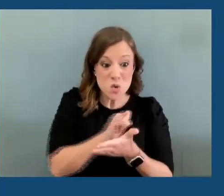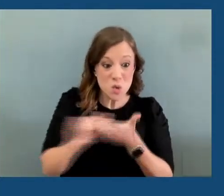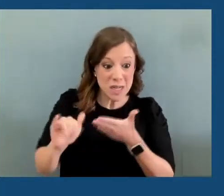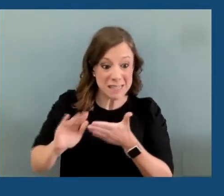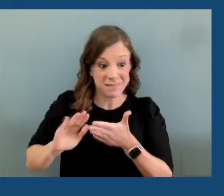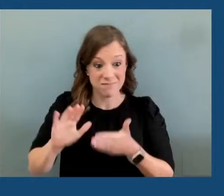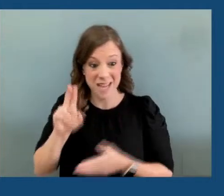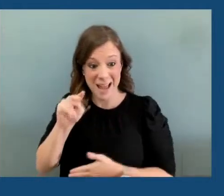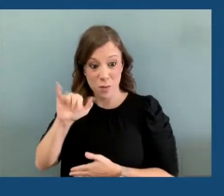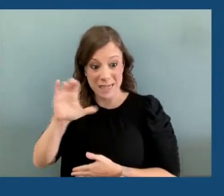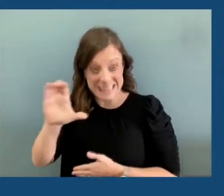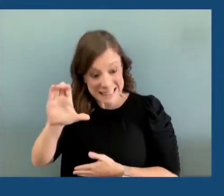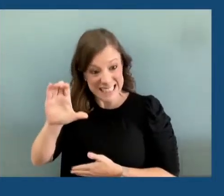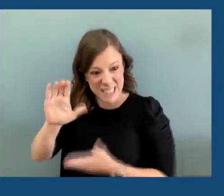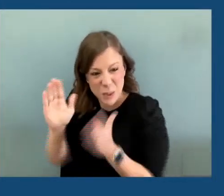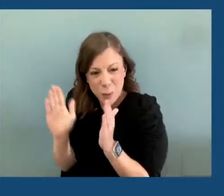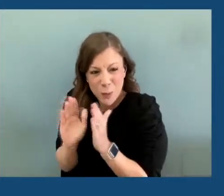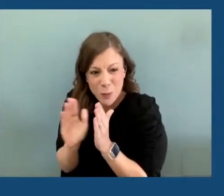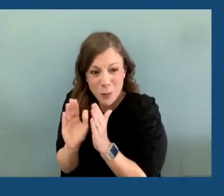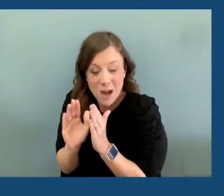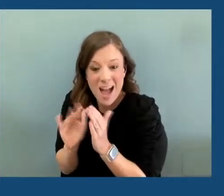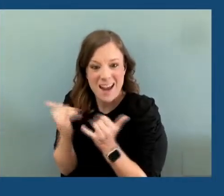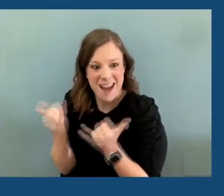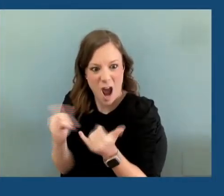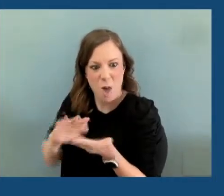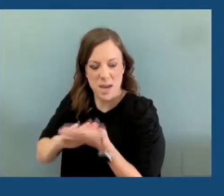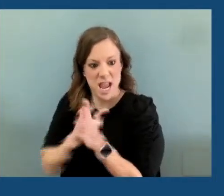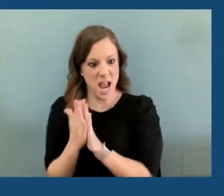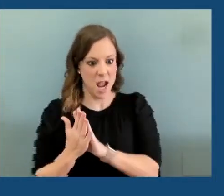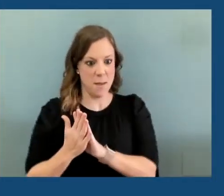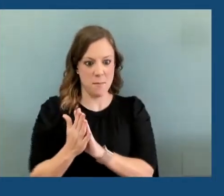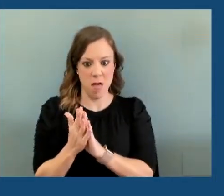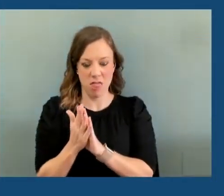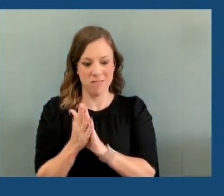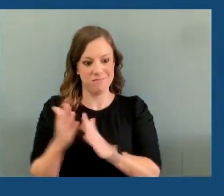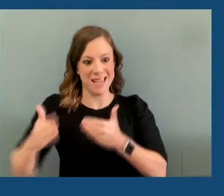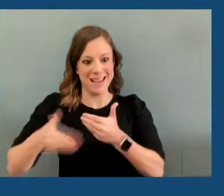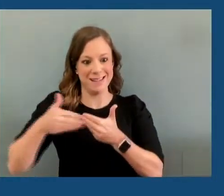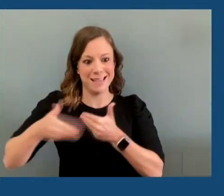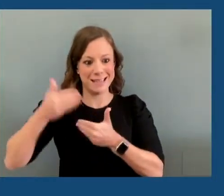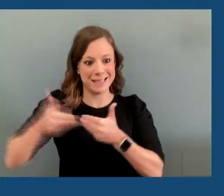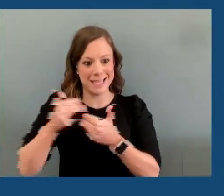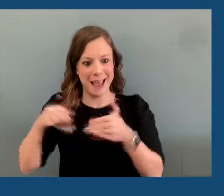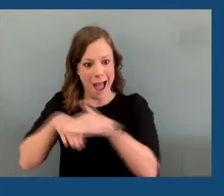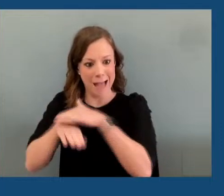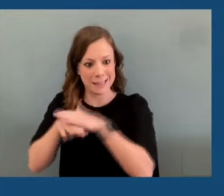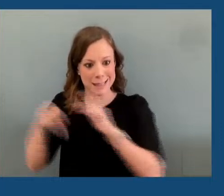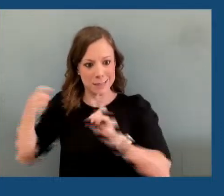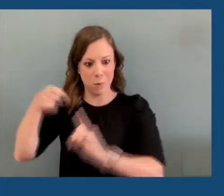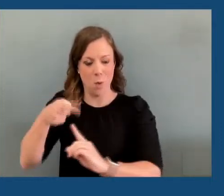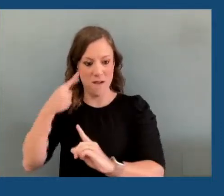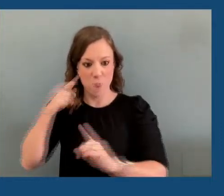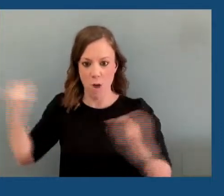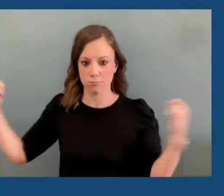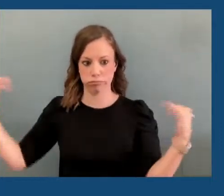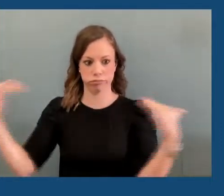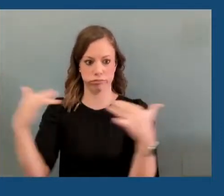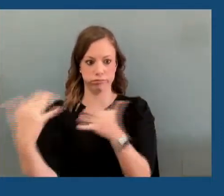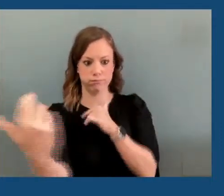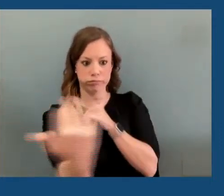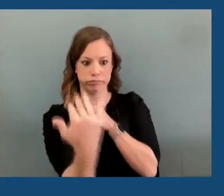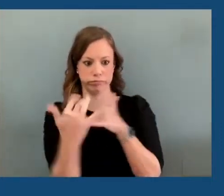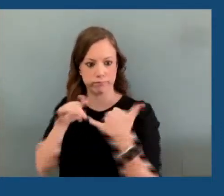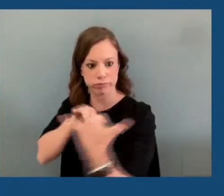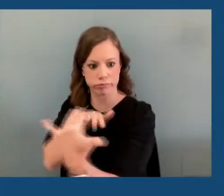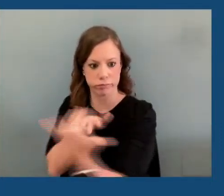financial powerhouse, a commercial powerhouse, and it brought opportunities all across the region because of an idea that took